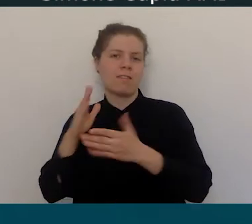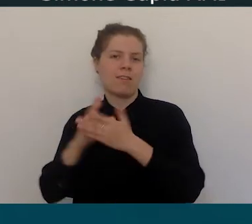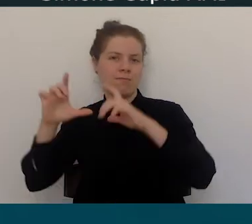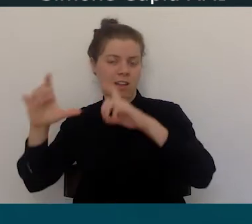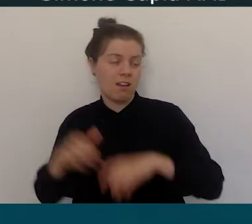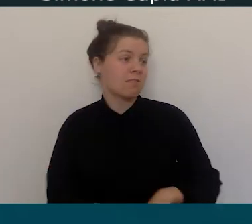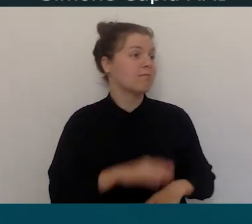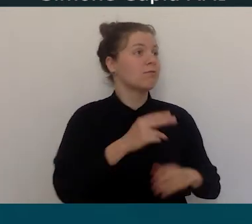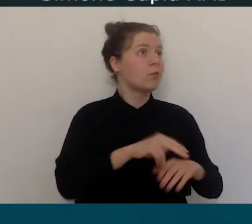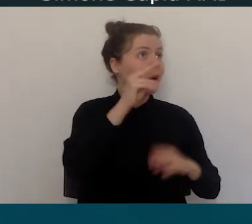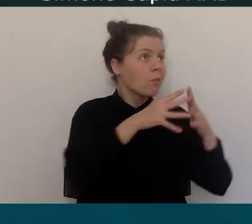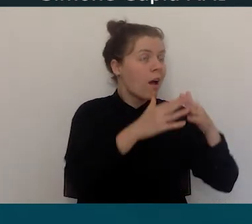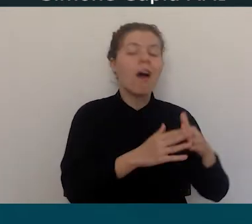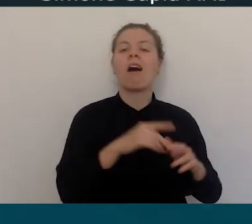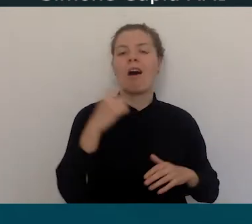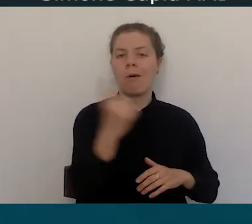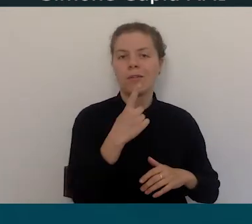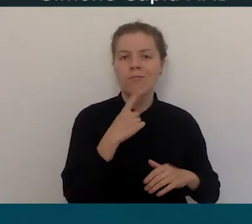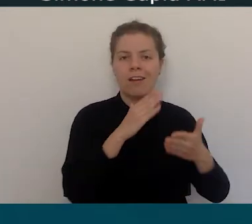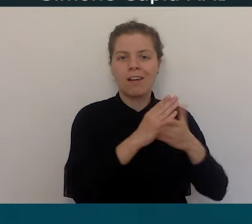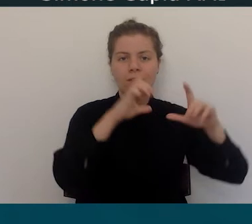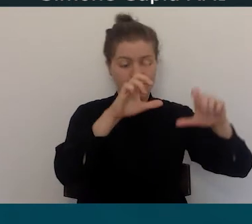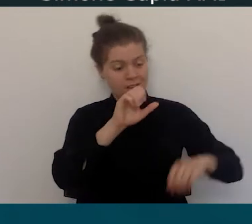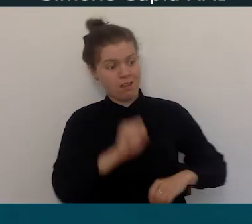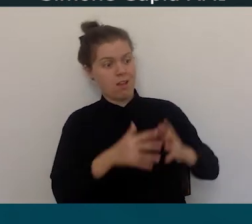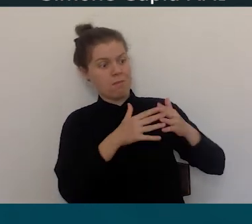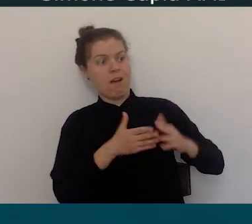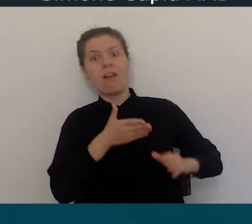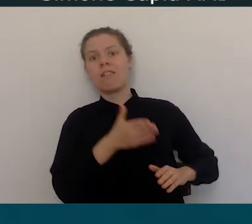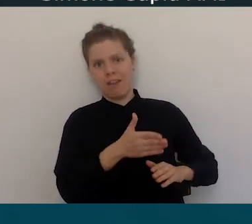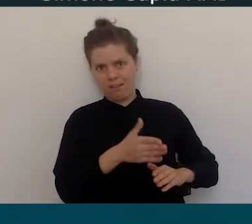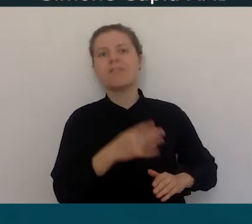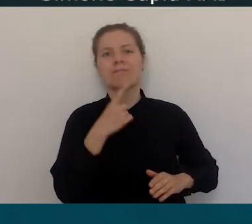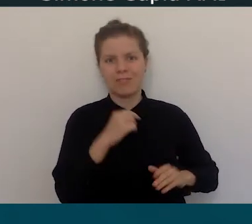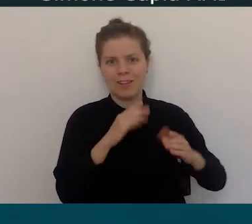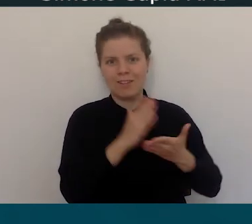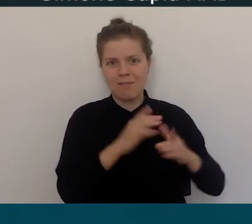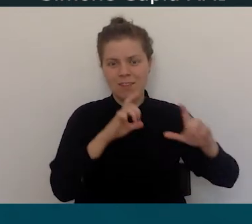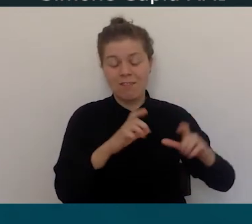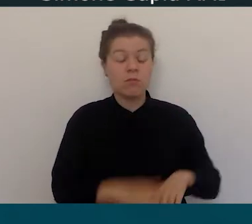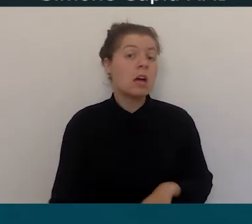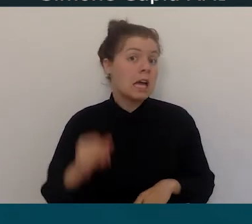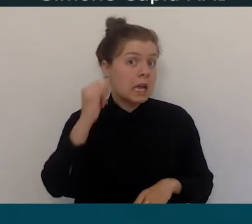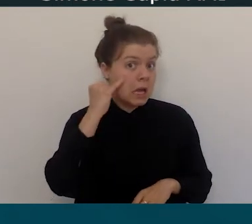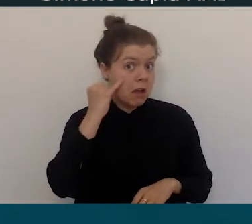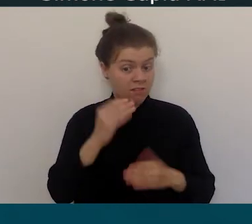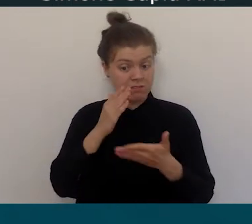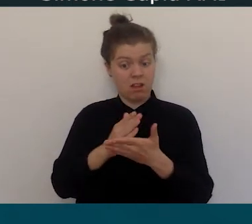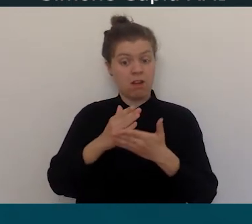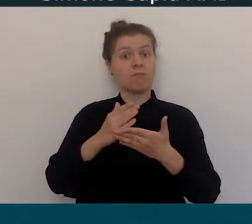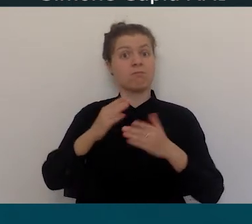signs are always red. So unless the stop sign is blue, there's no need to say the red stop